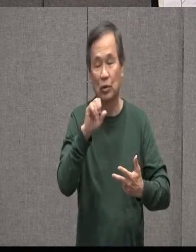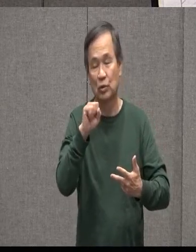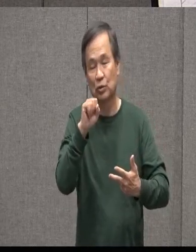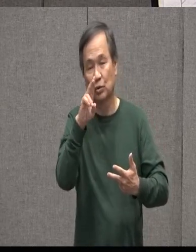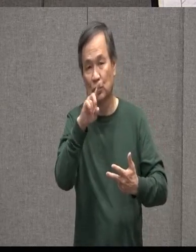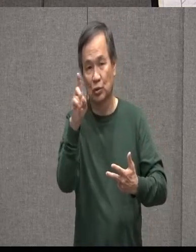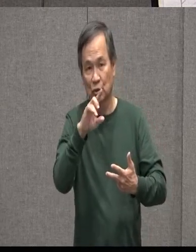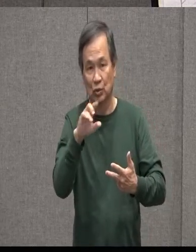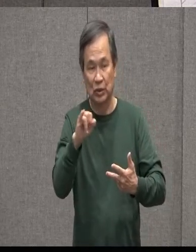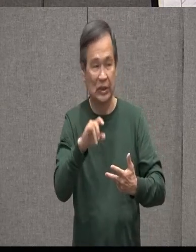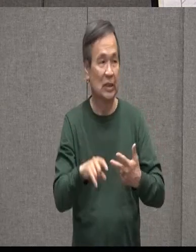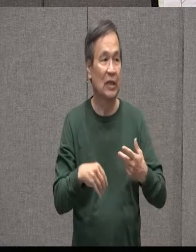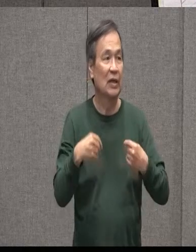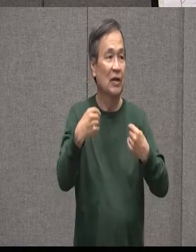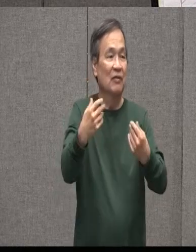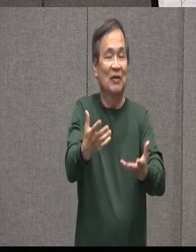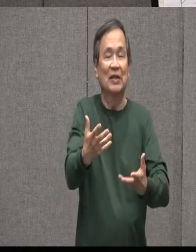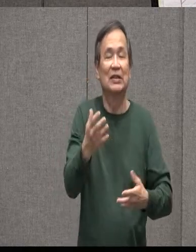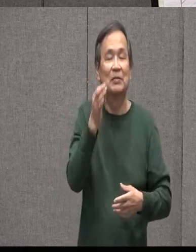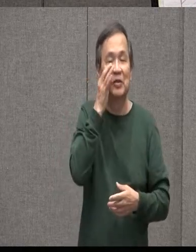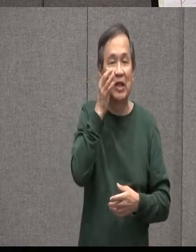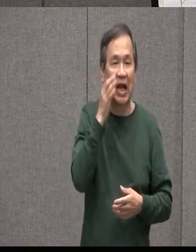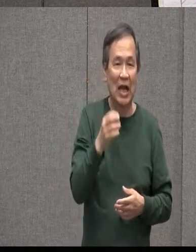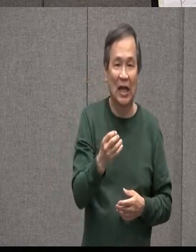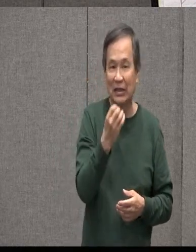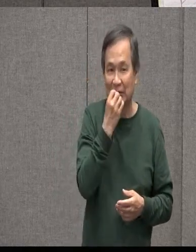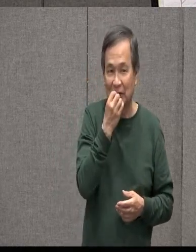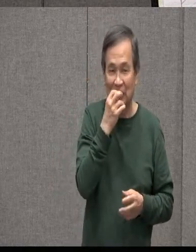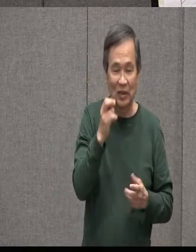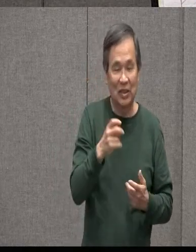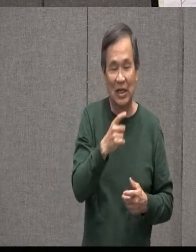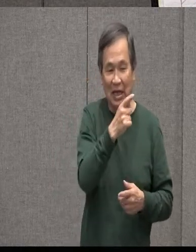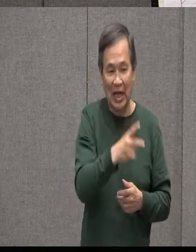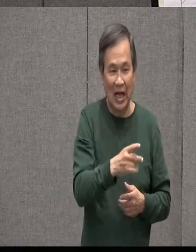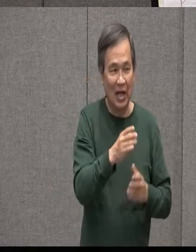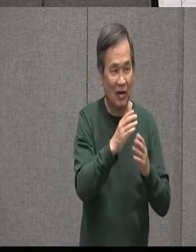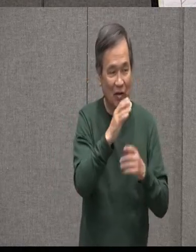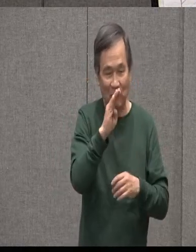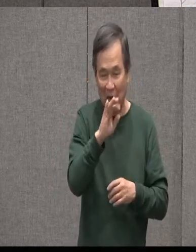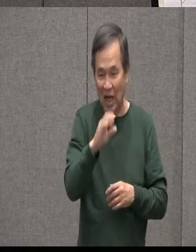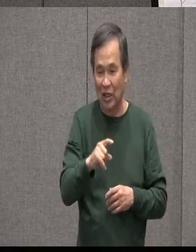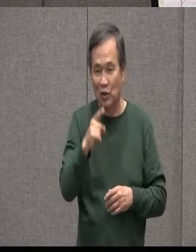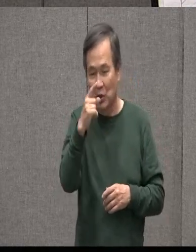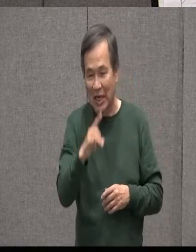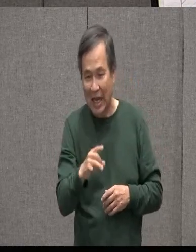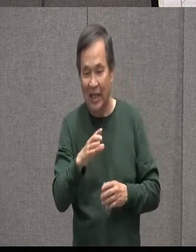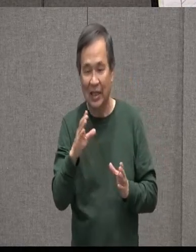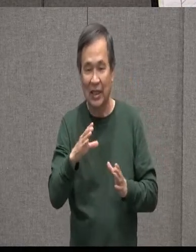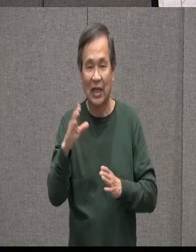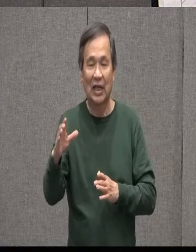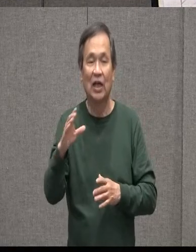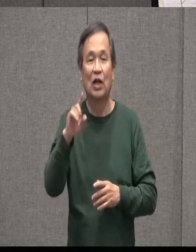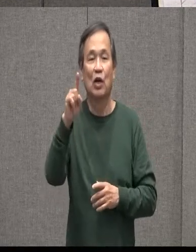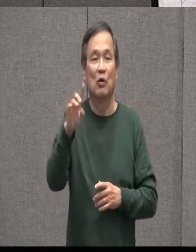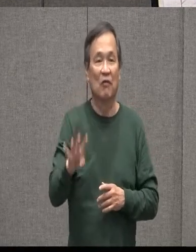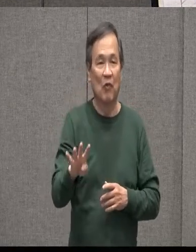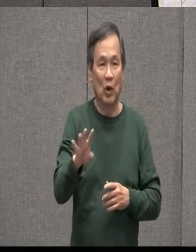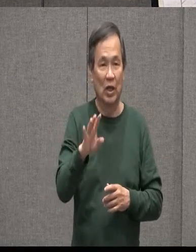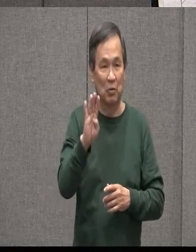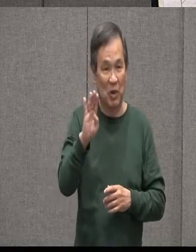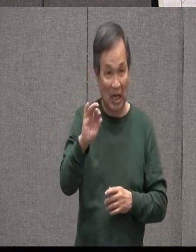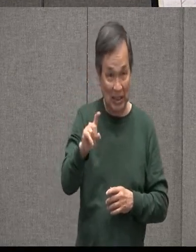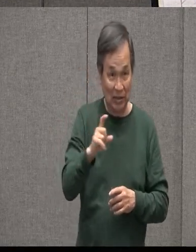solve it, so that you have a chance to try your thinking strategies before you hear about mine. I will be doing what I call teacher talk,